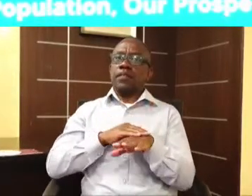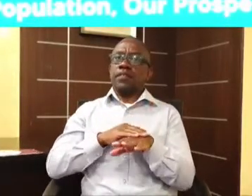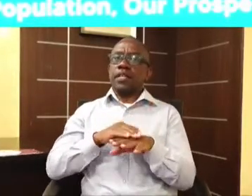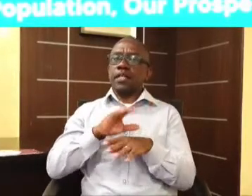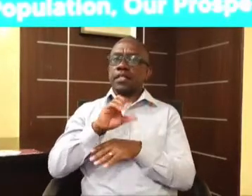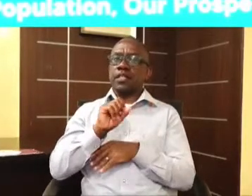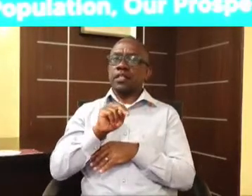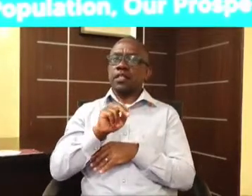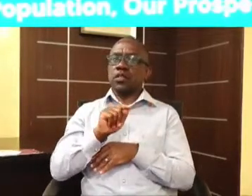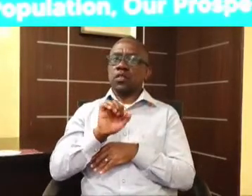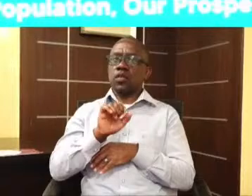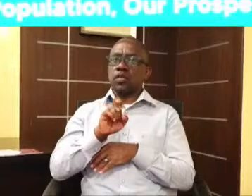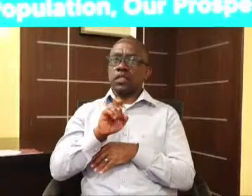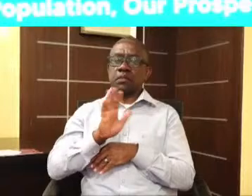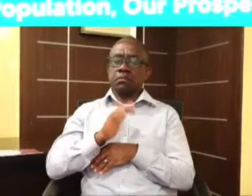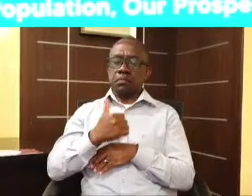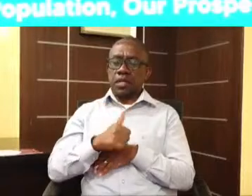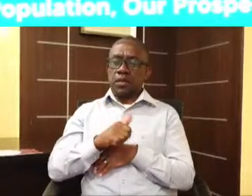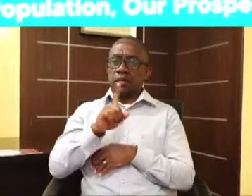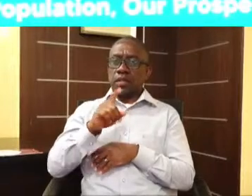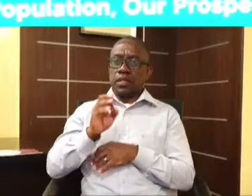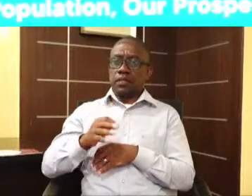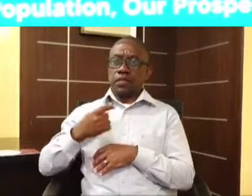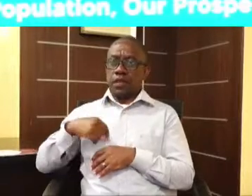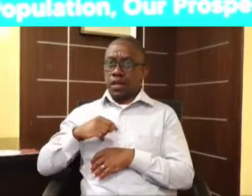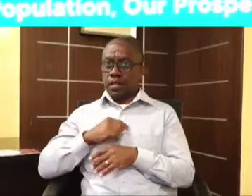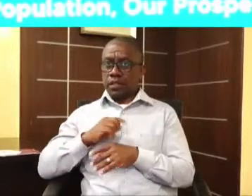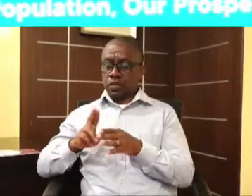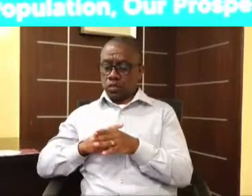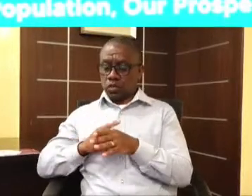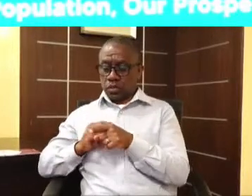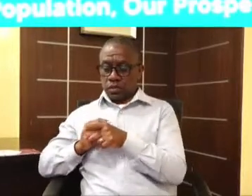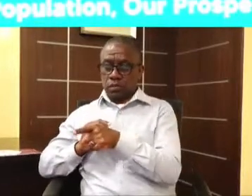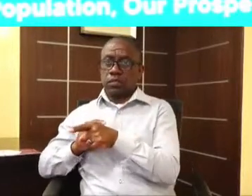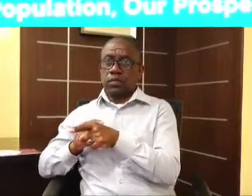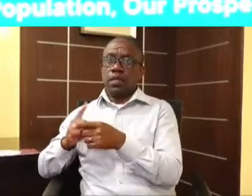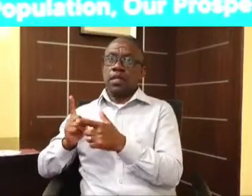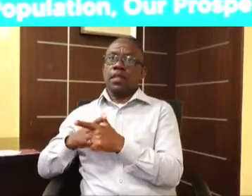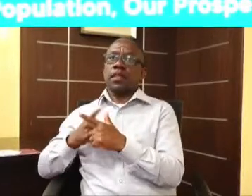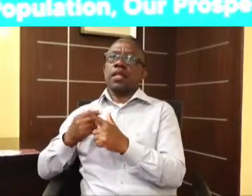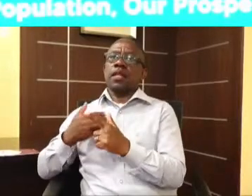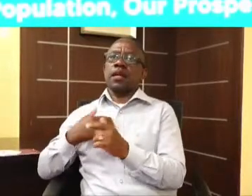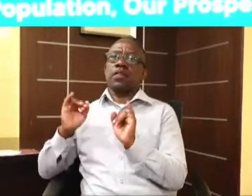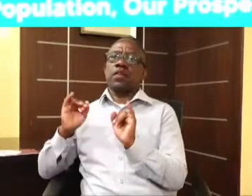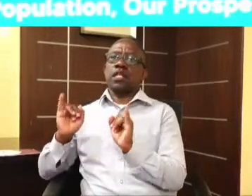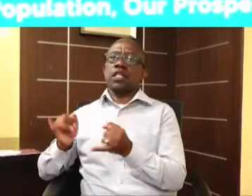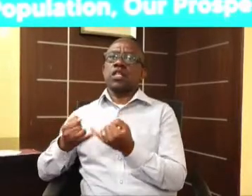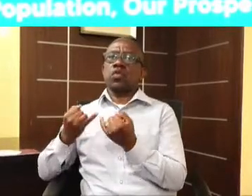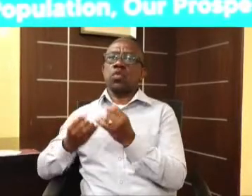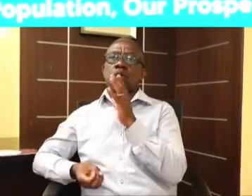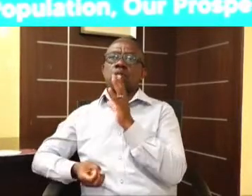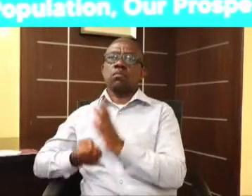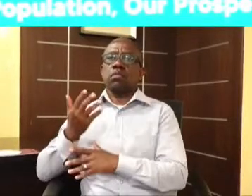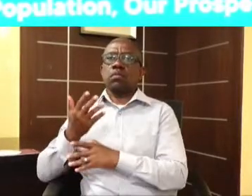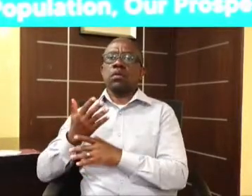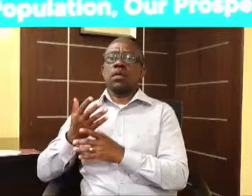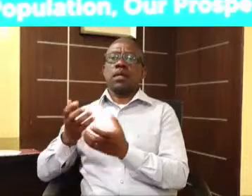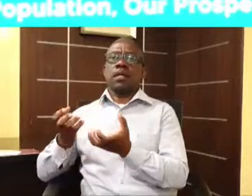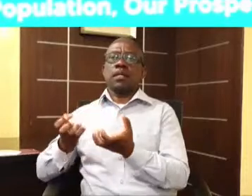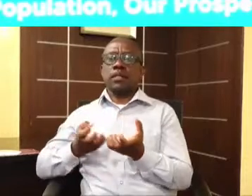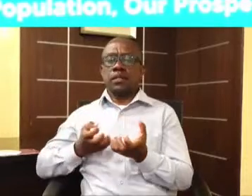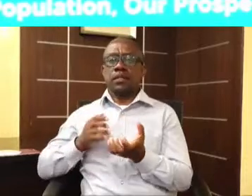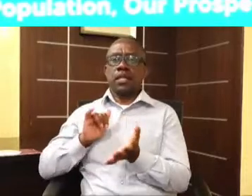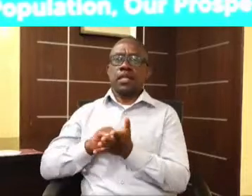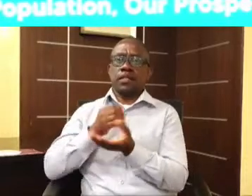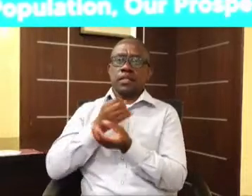African market is launching into utilization, there is a new emerging need to customize that information to